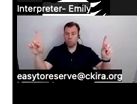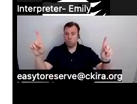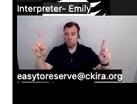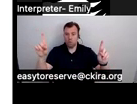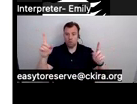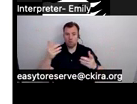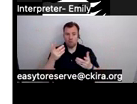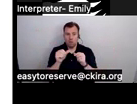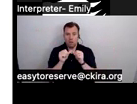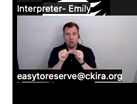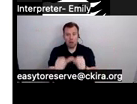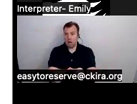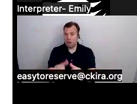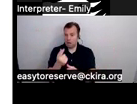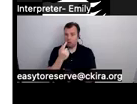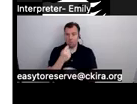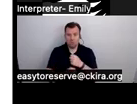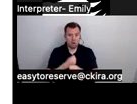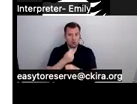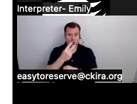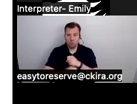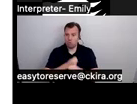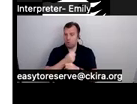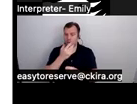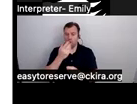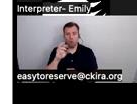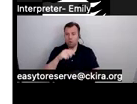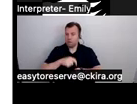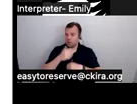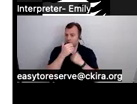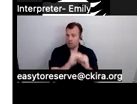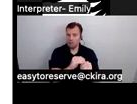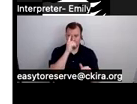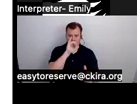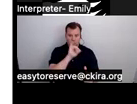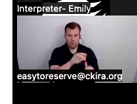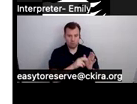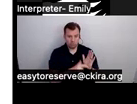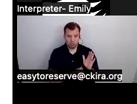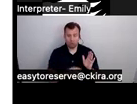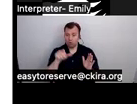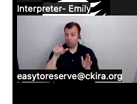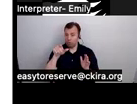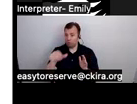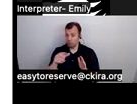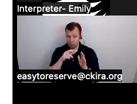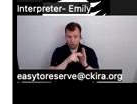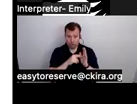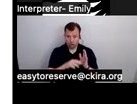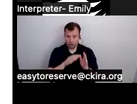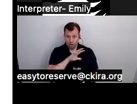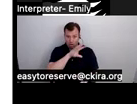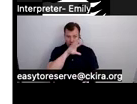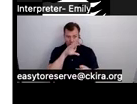several years or some time limited way on a very specific area of research. And if your research falls within that